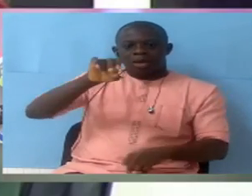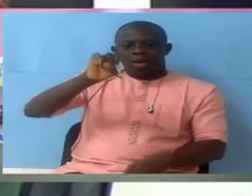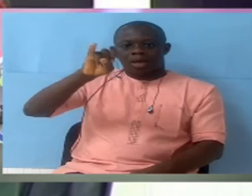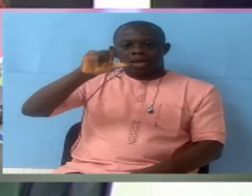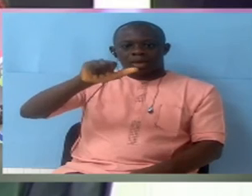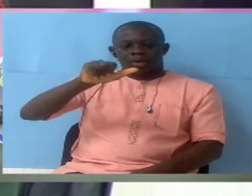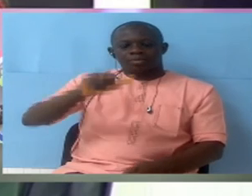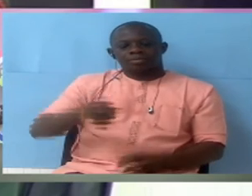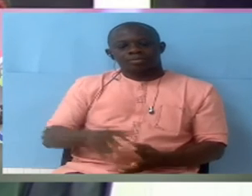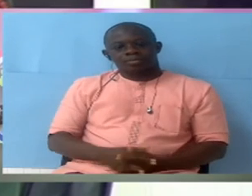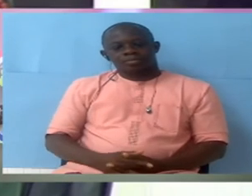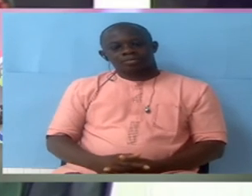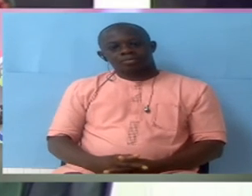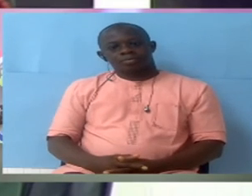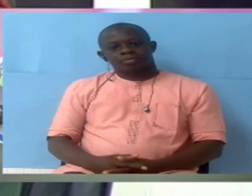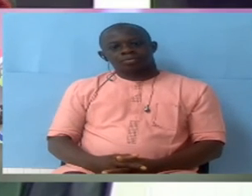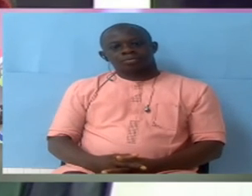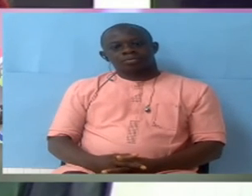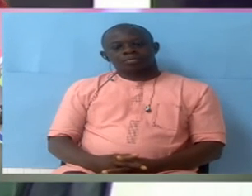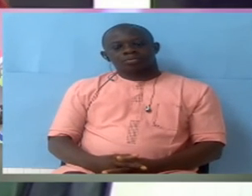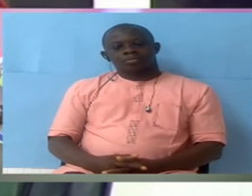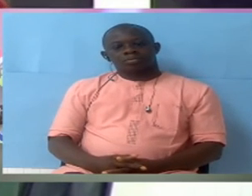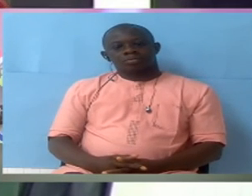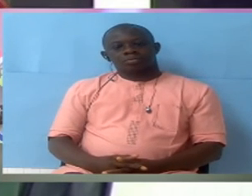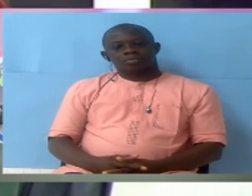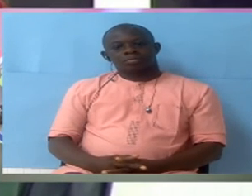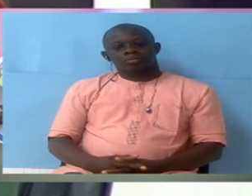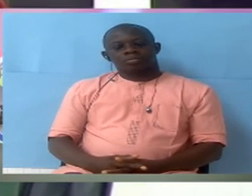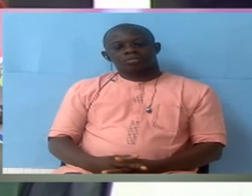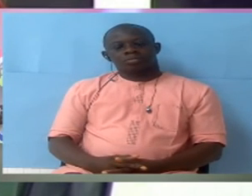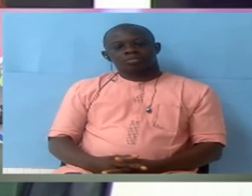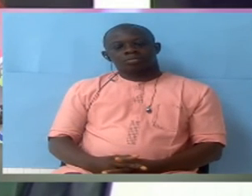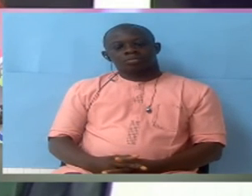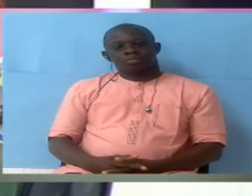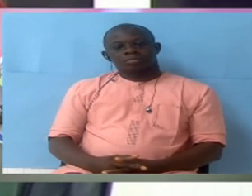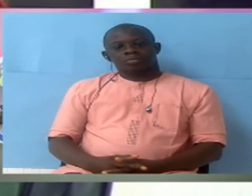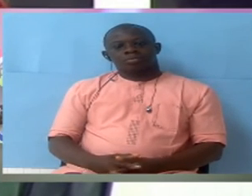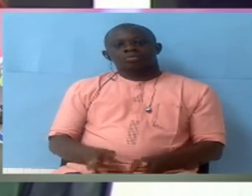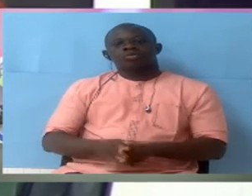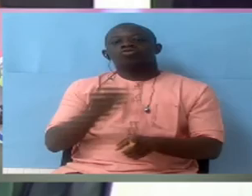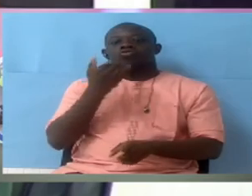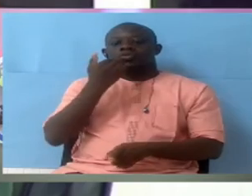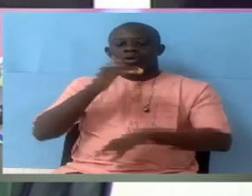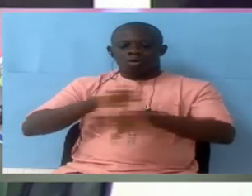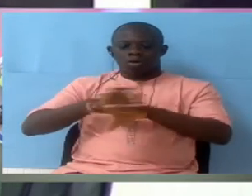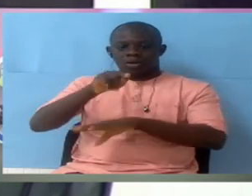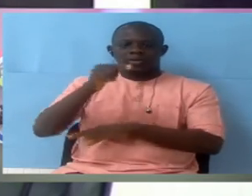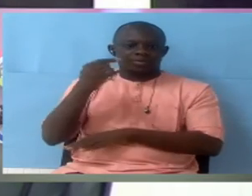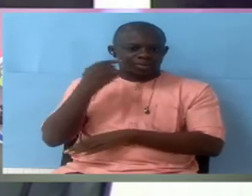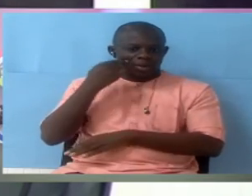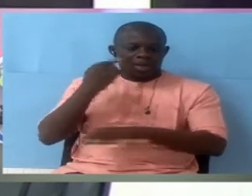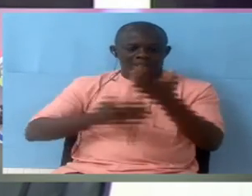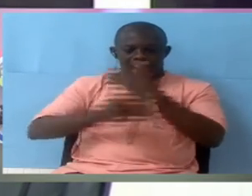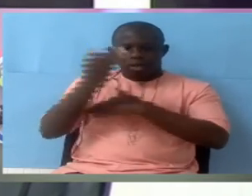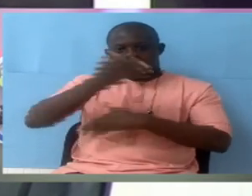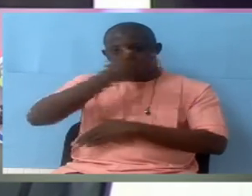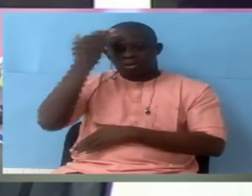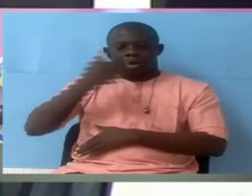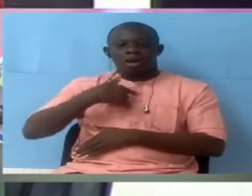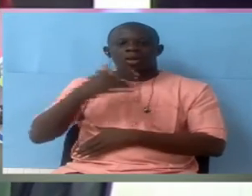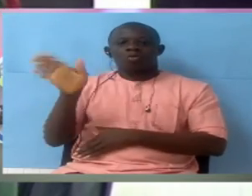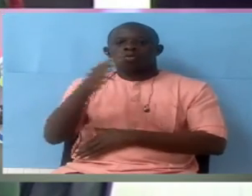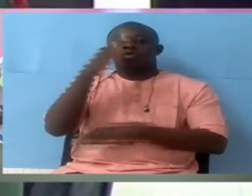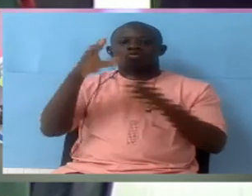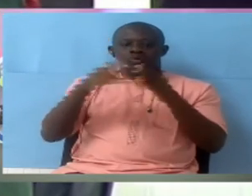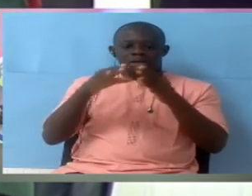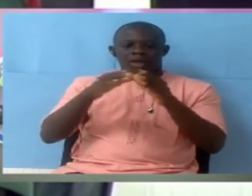yo kena lañ yobu won. Sorry, on this fateful day. Early morning, I went with the